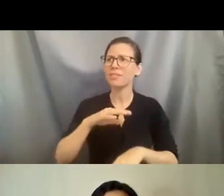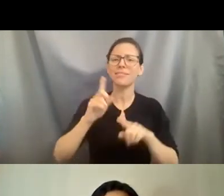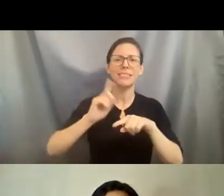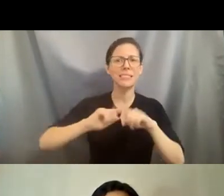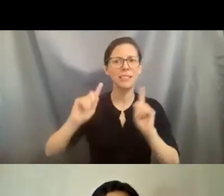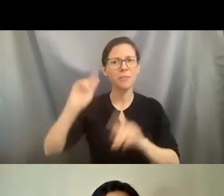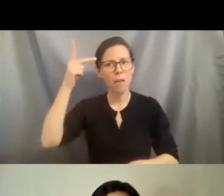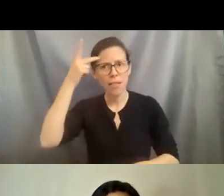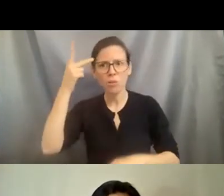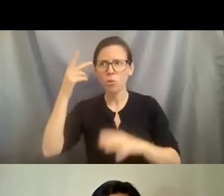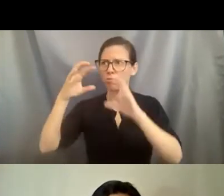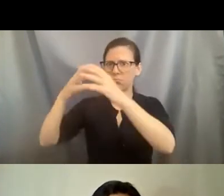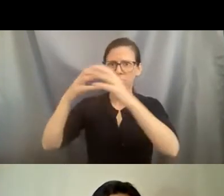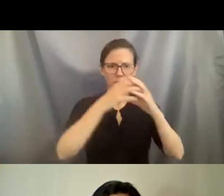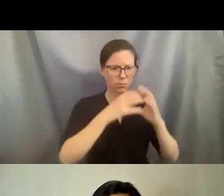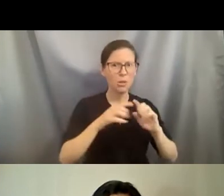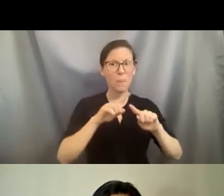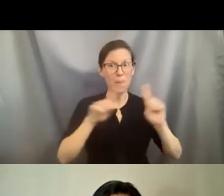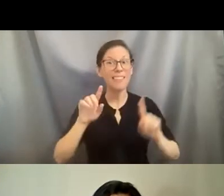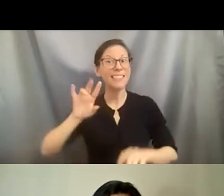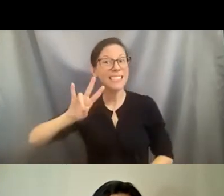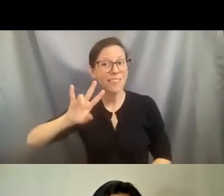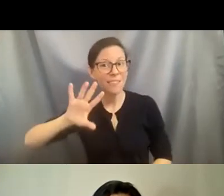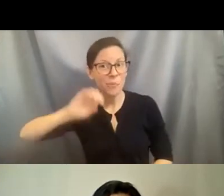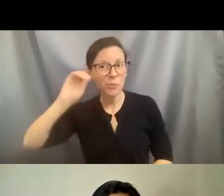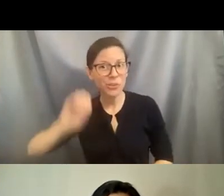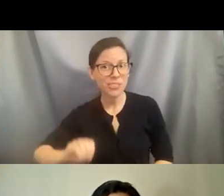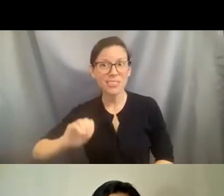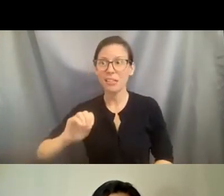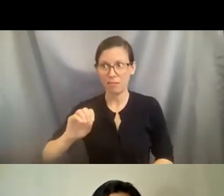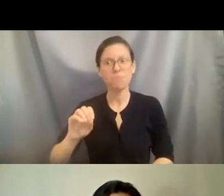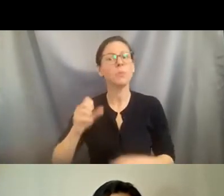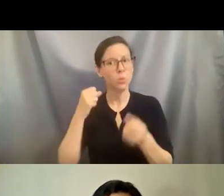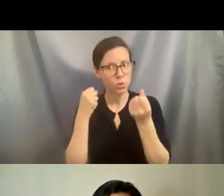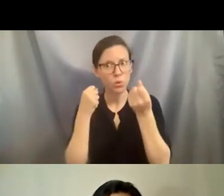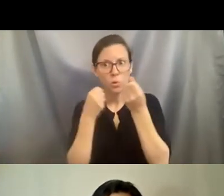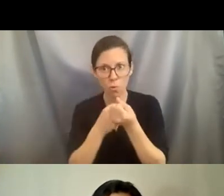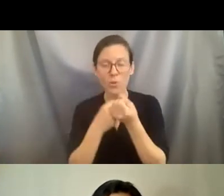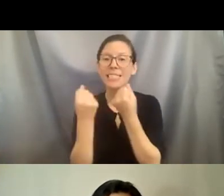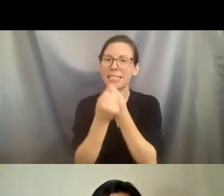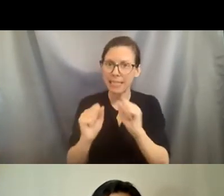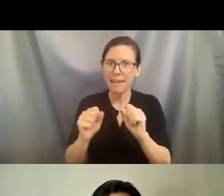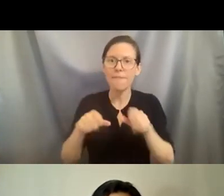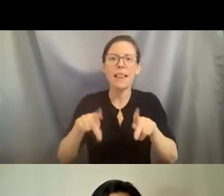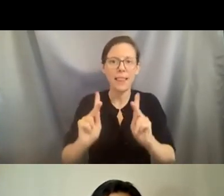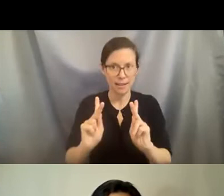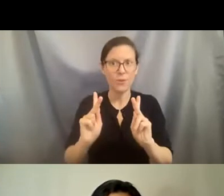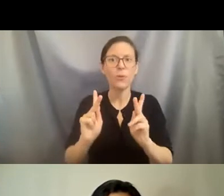pockets, have stated time and again that they support safe and legal abortion